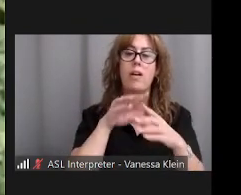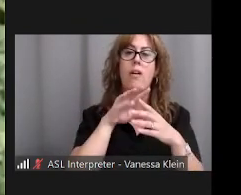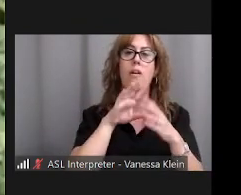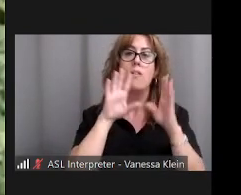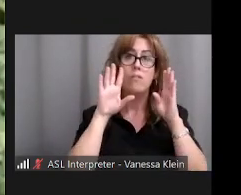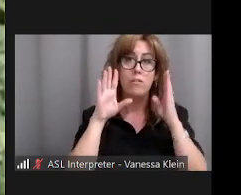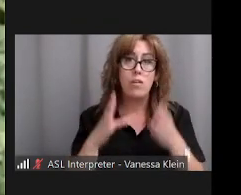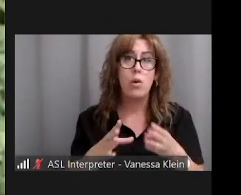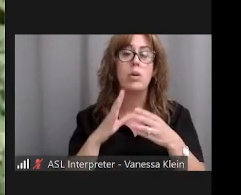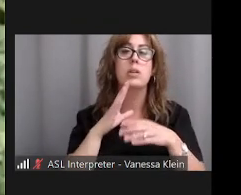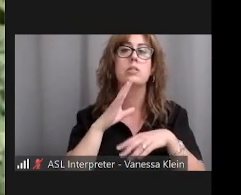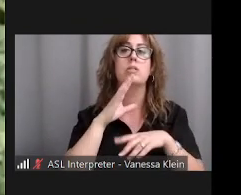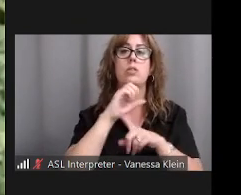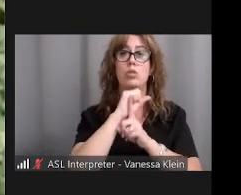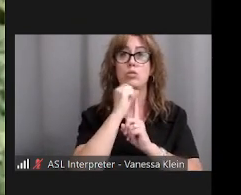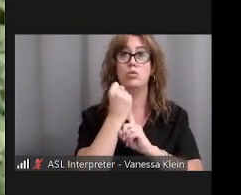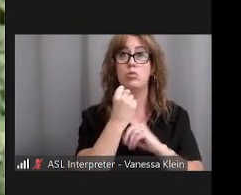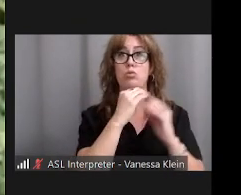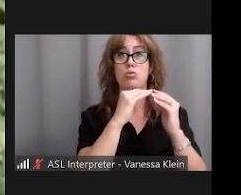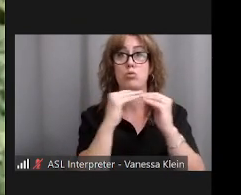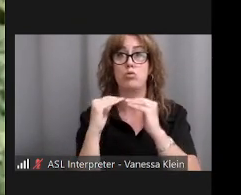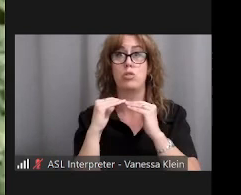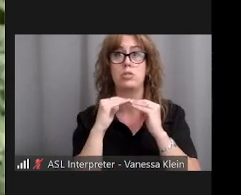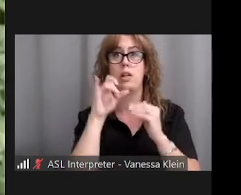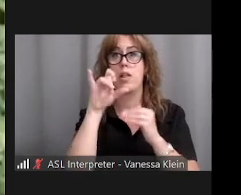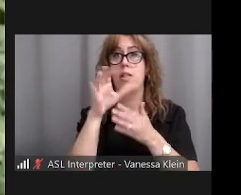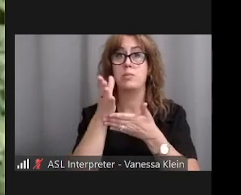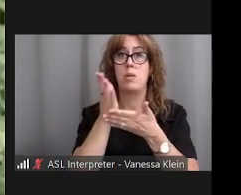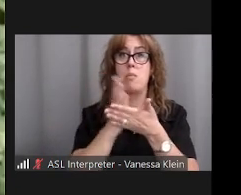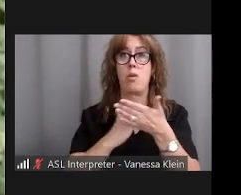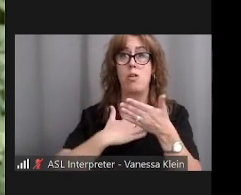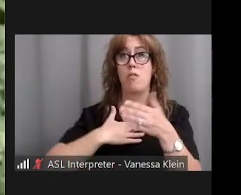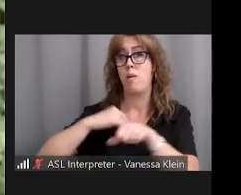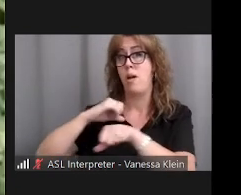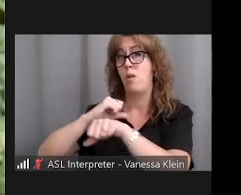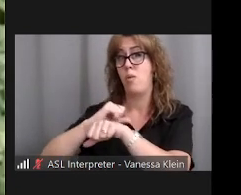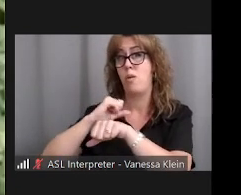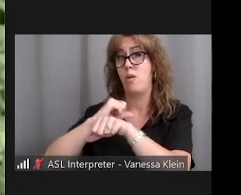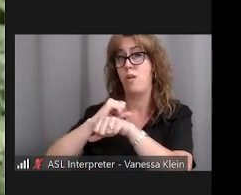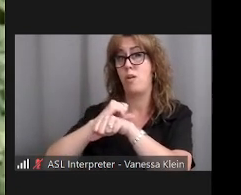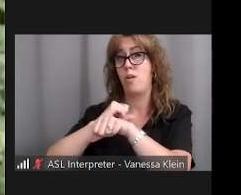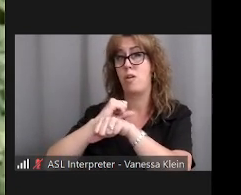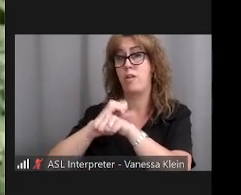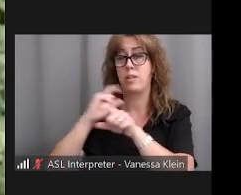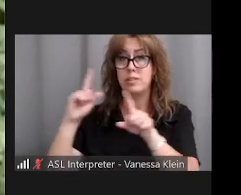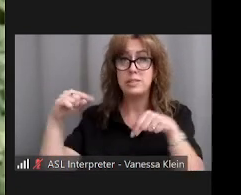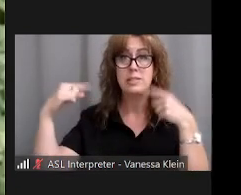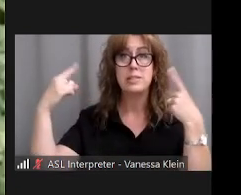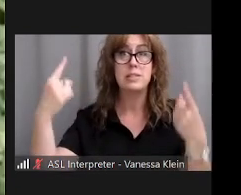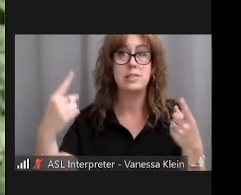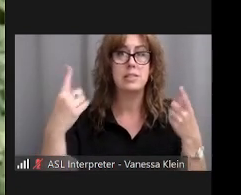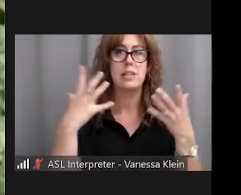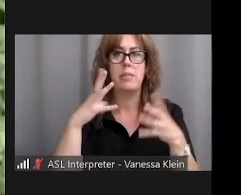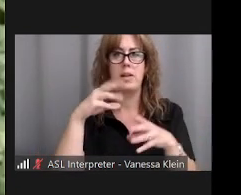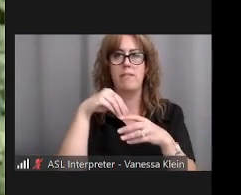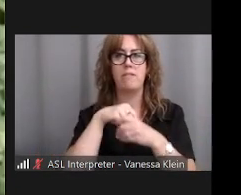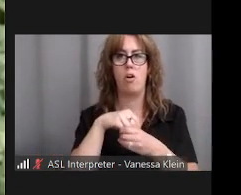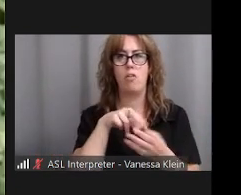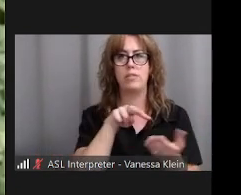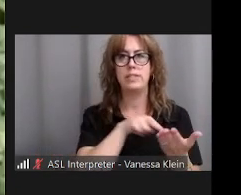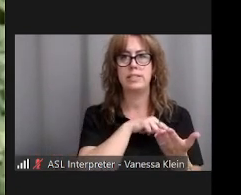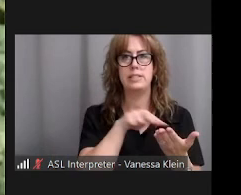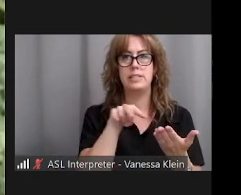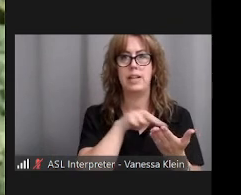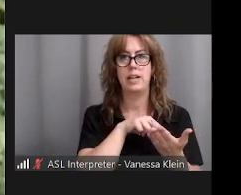work since I was first making a dance. to the first EV length work that we made